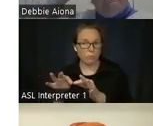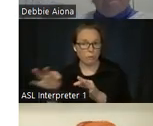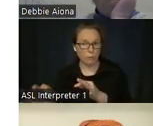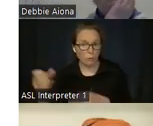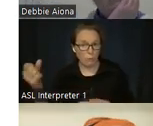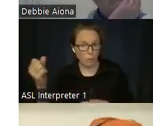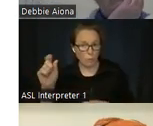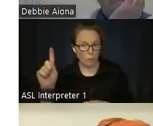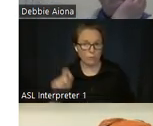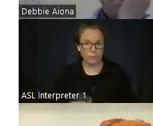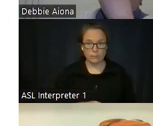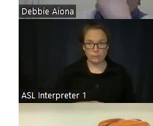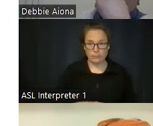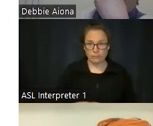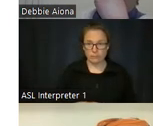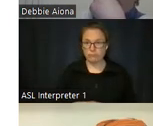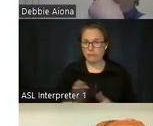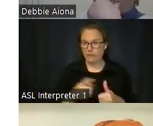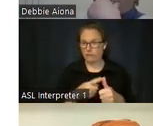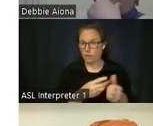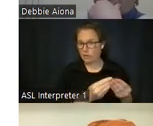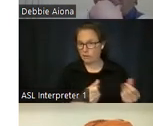the if this is, whenever this is resolved. Okay.